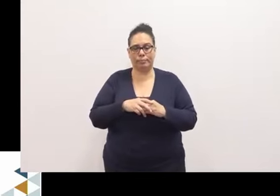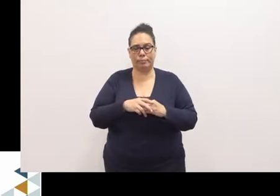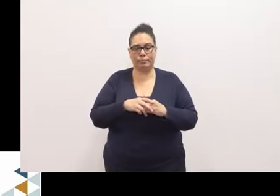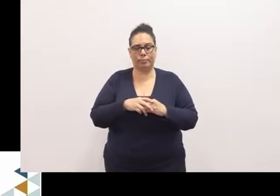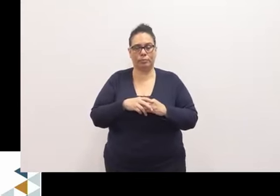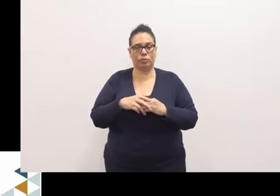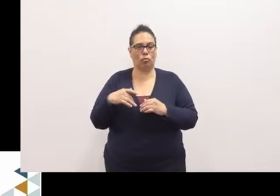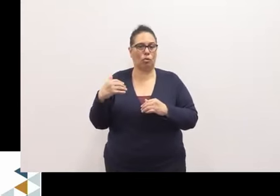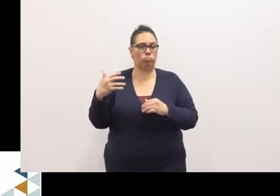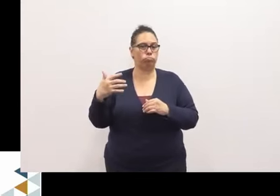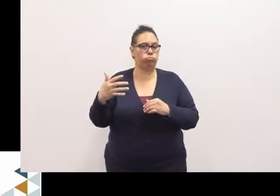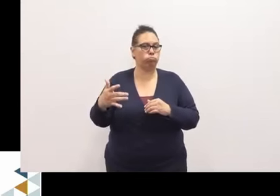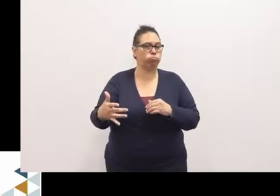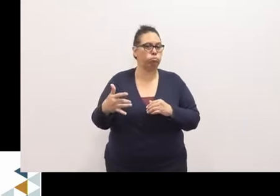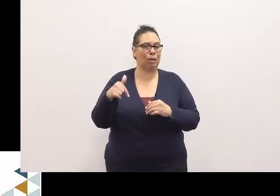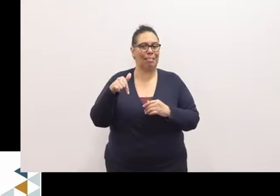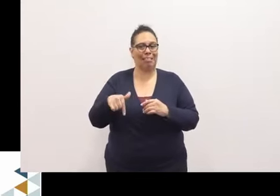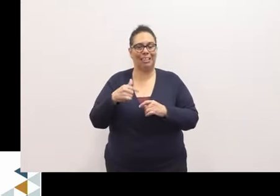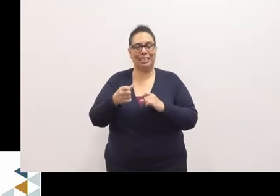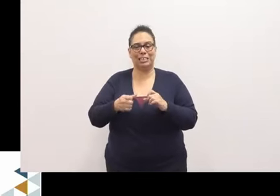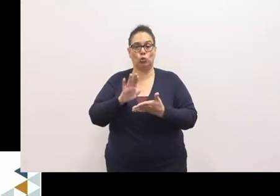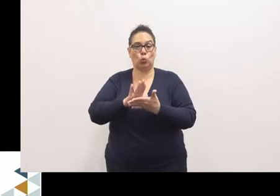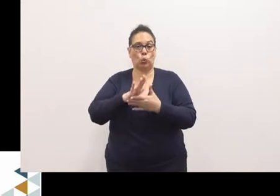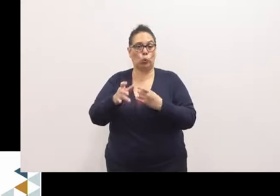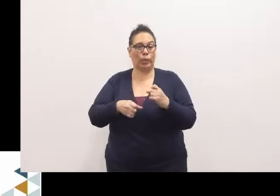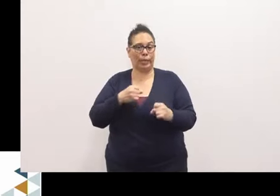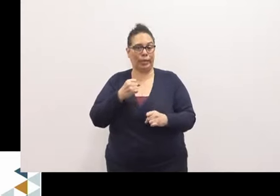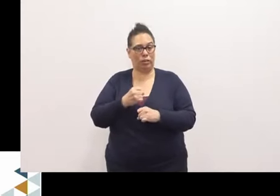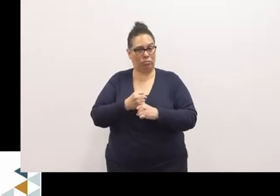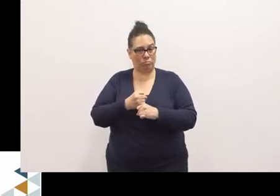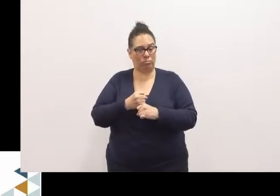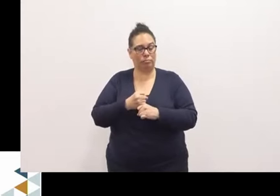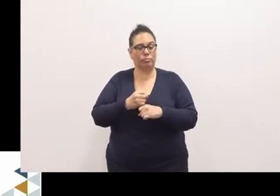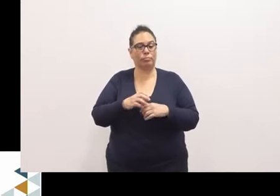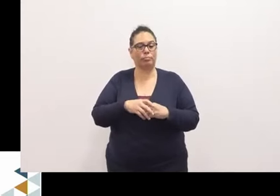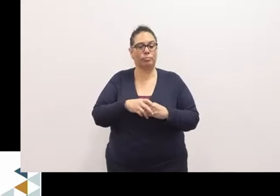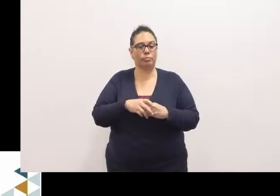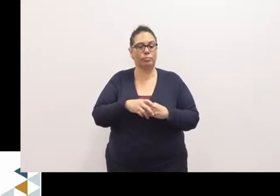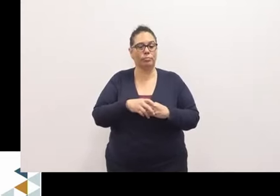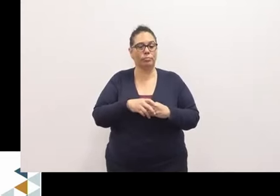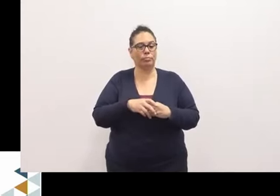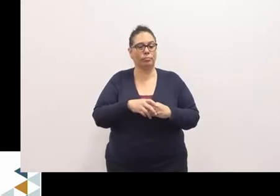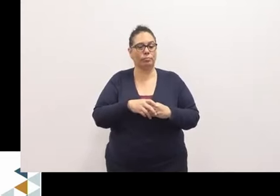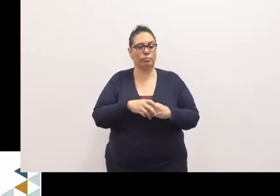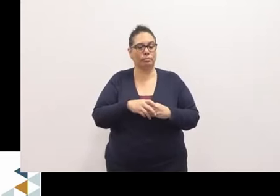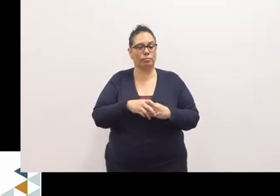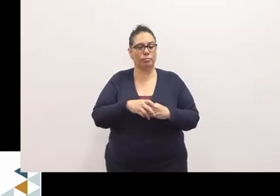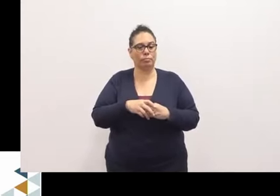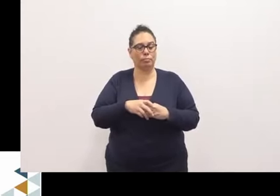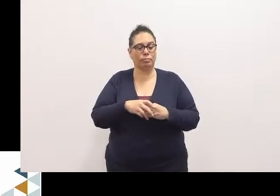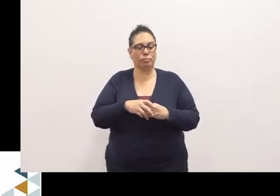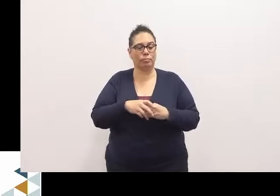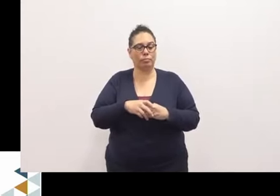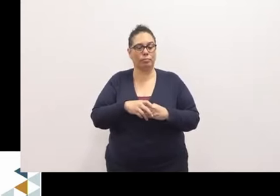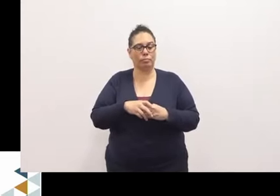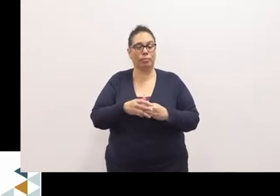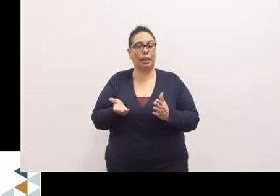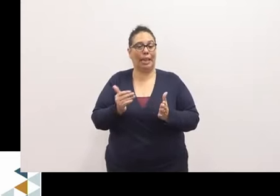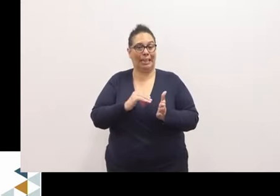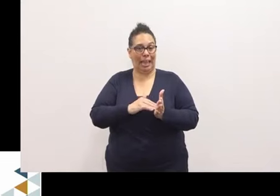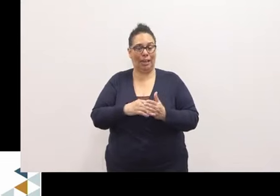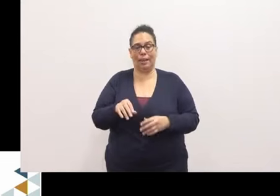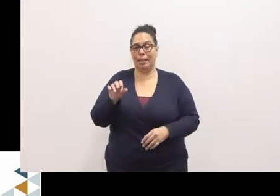fast forward to this year, when we're looking at, for example, A through G